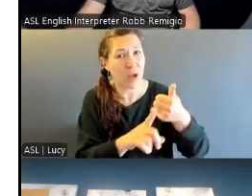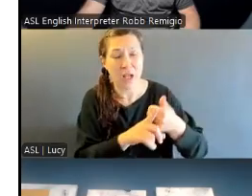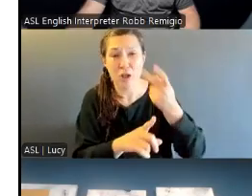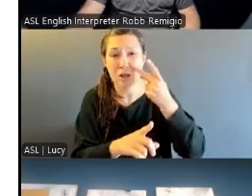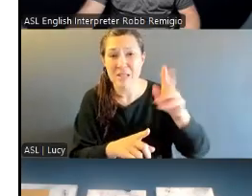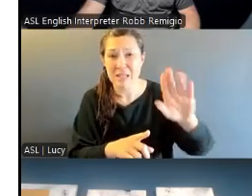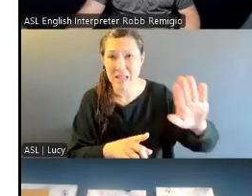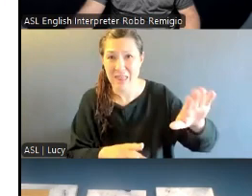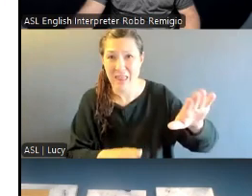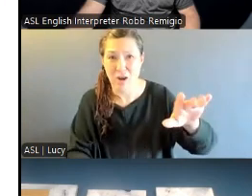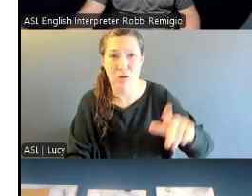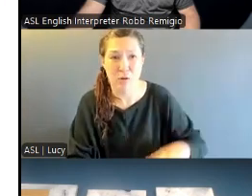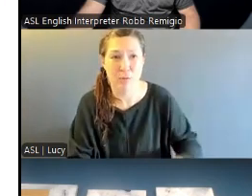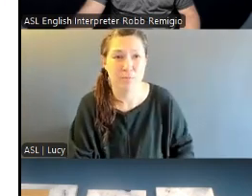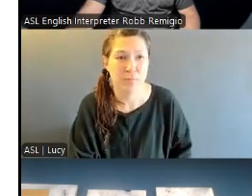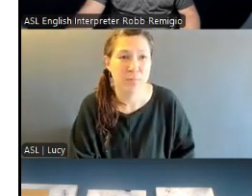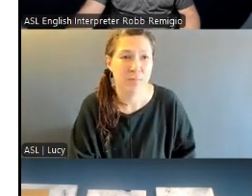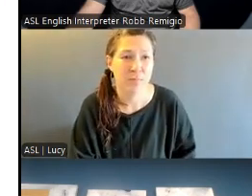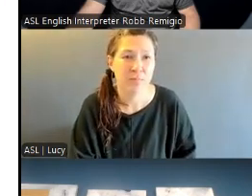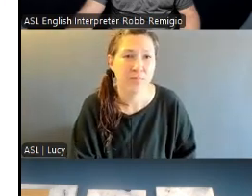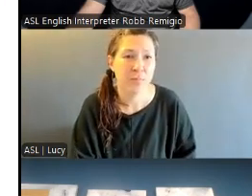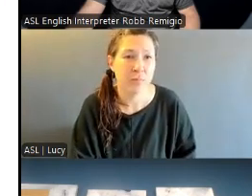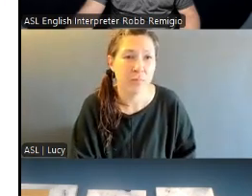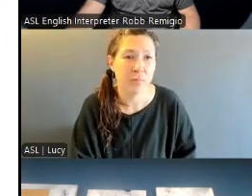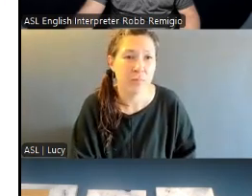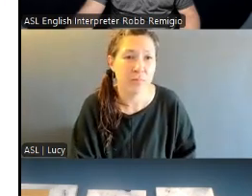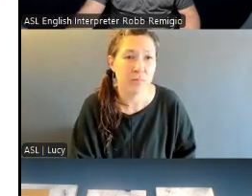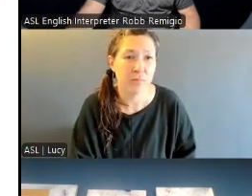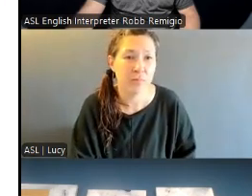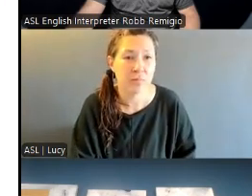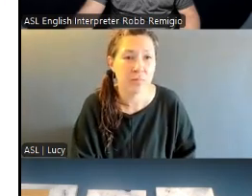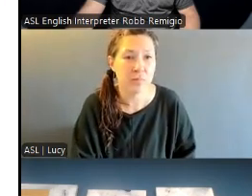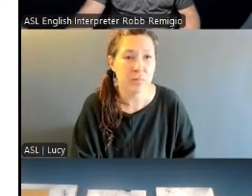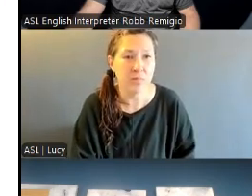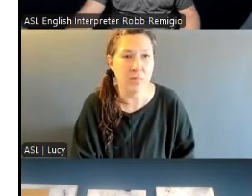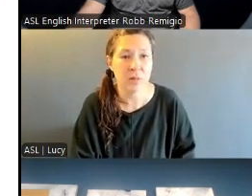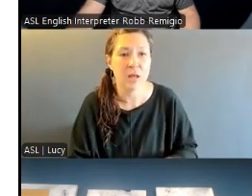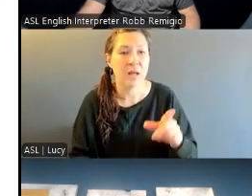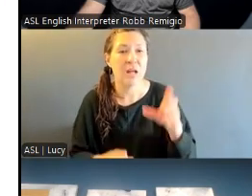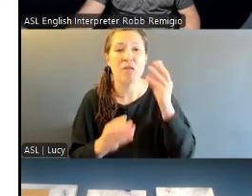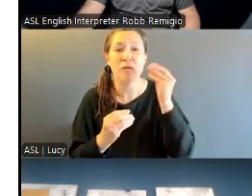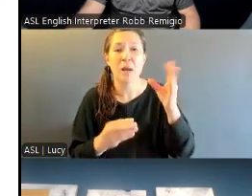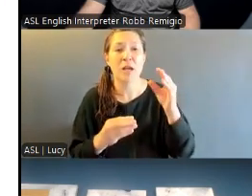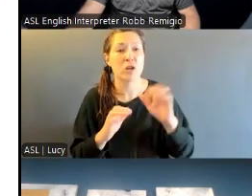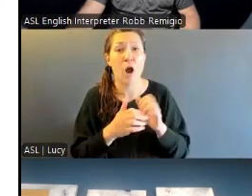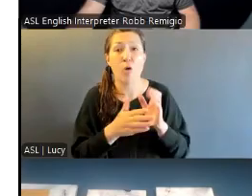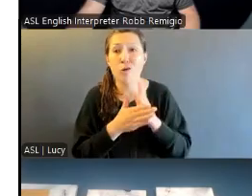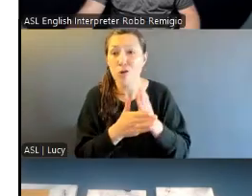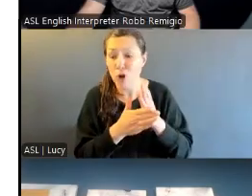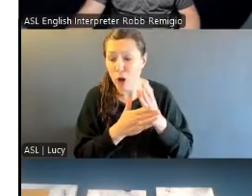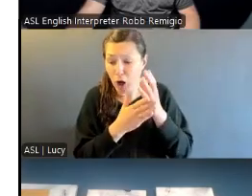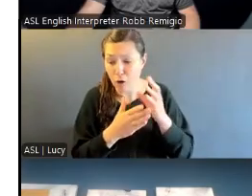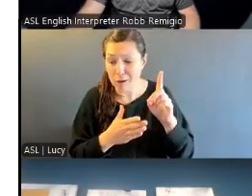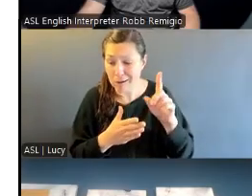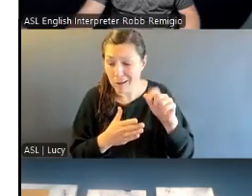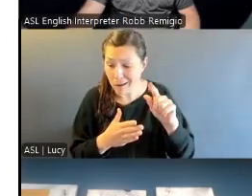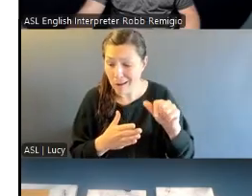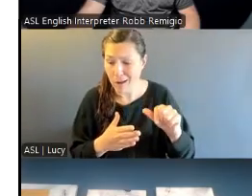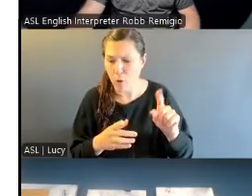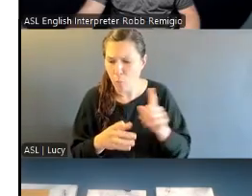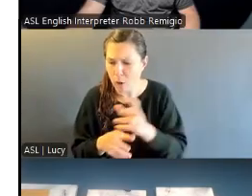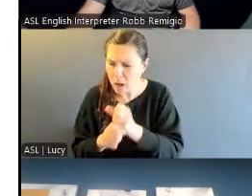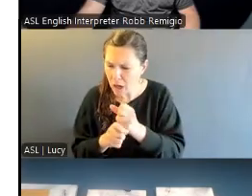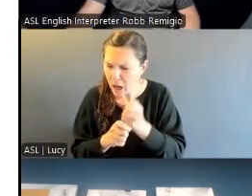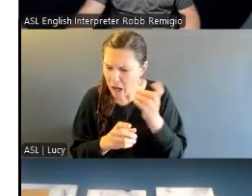has resources around how you can come at the information and potentially share it, where you can get the data, and there's lots of ways to get the